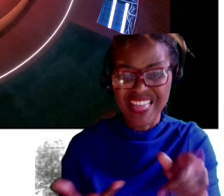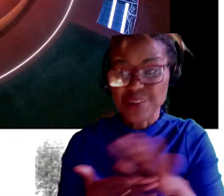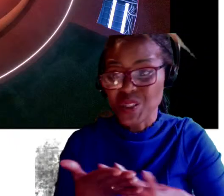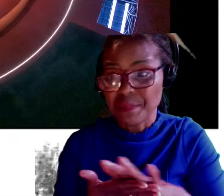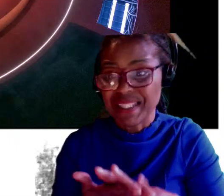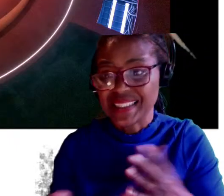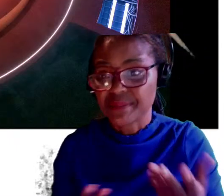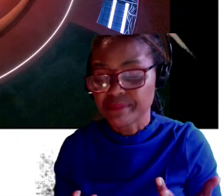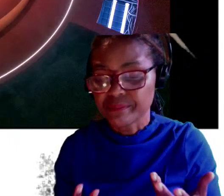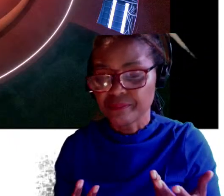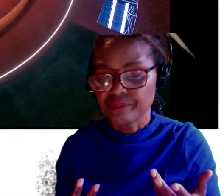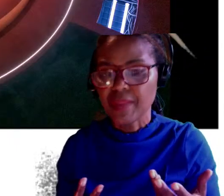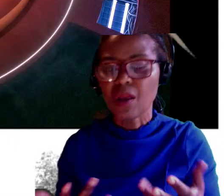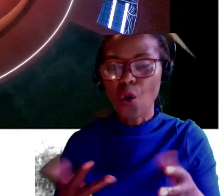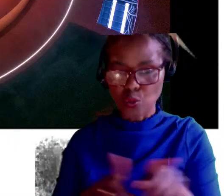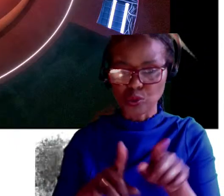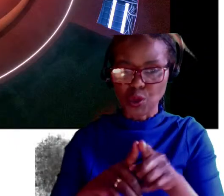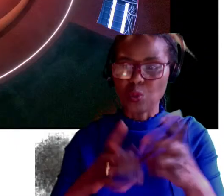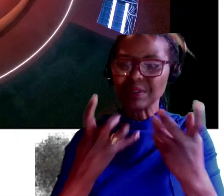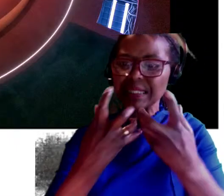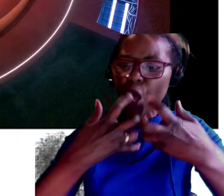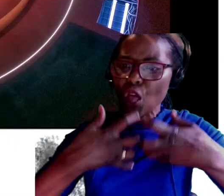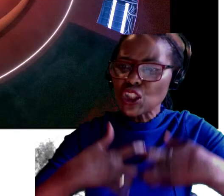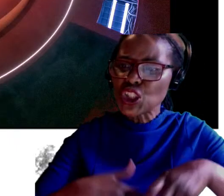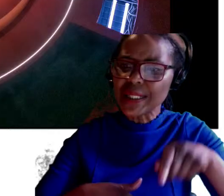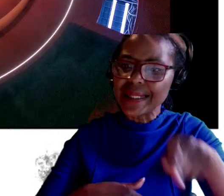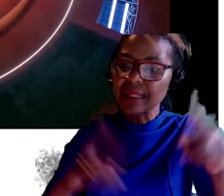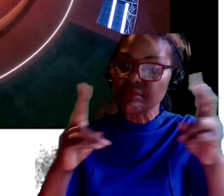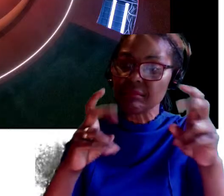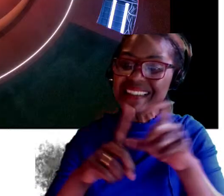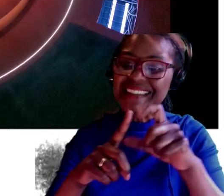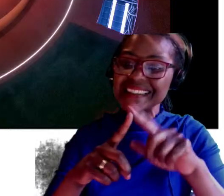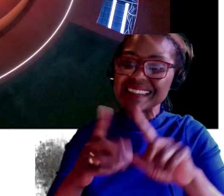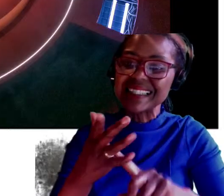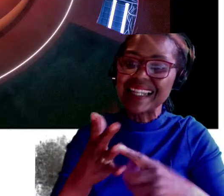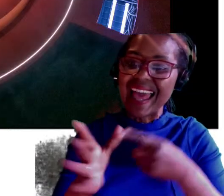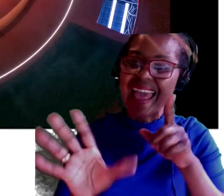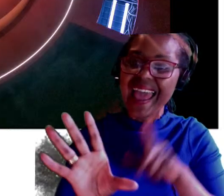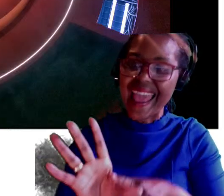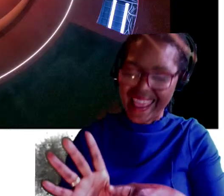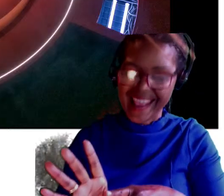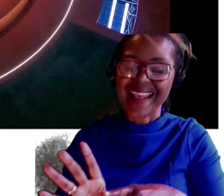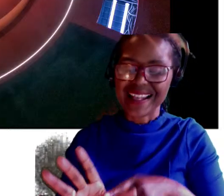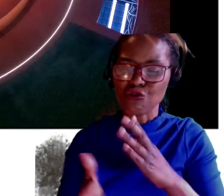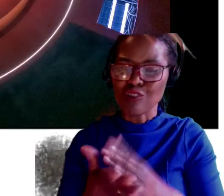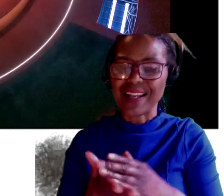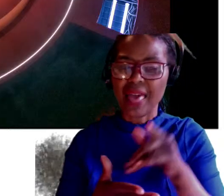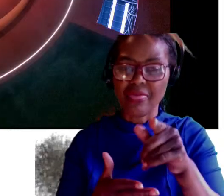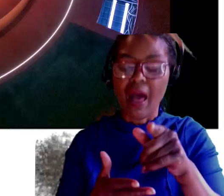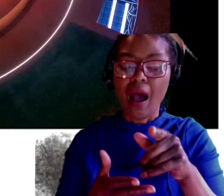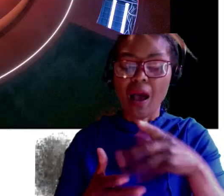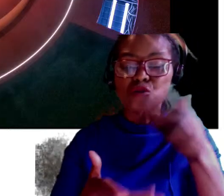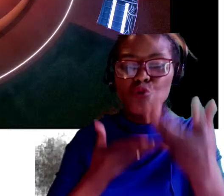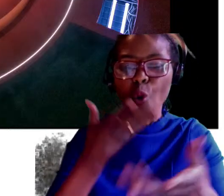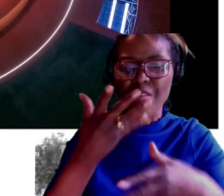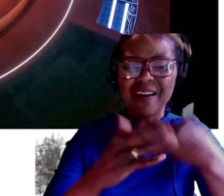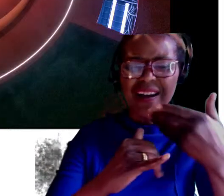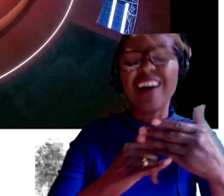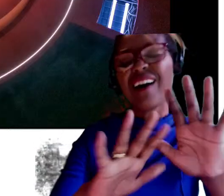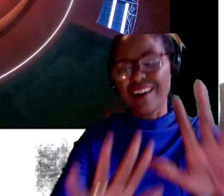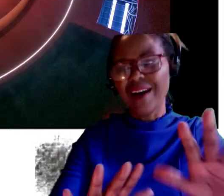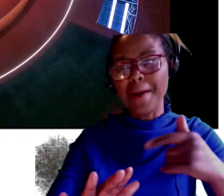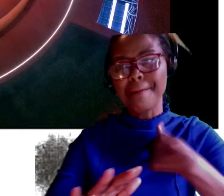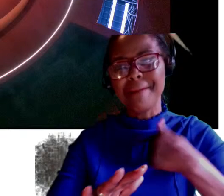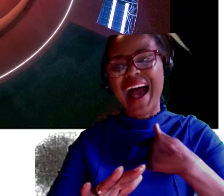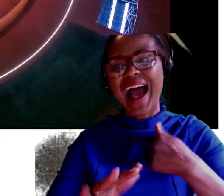technology in Delay serves that story, propelling us towards its heartbreaking conclusion. Yeah, I just reviewed my own play, shut up, it's